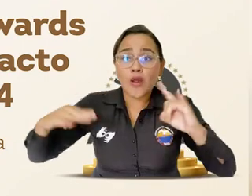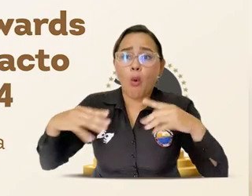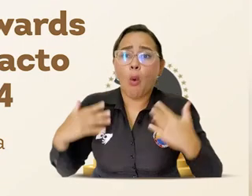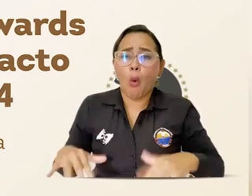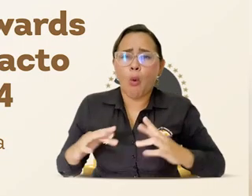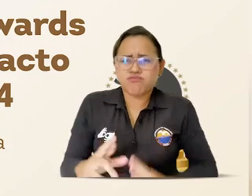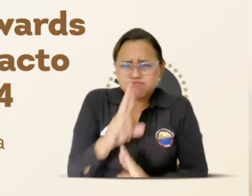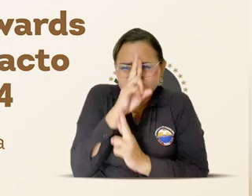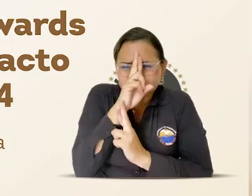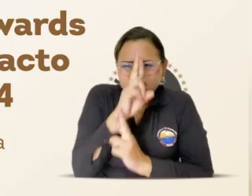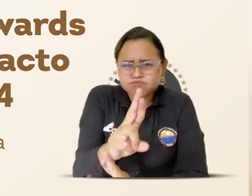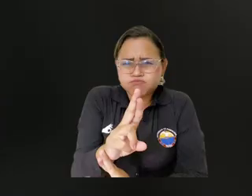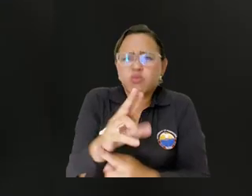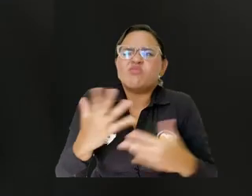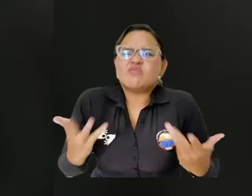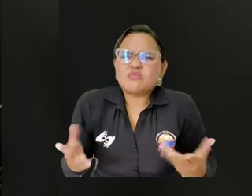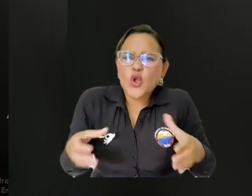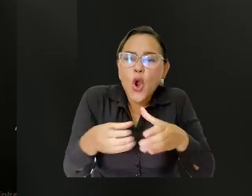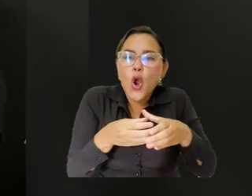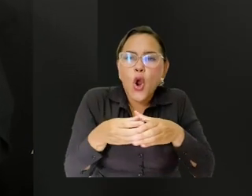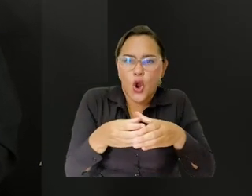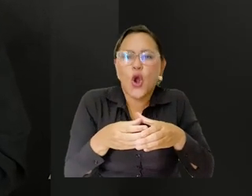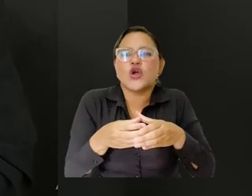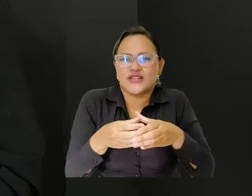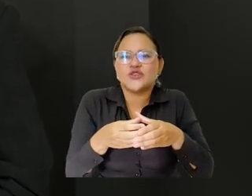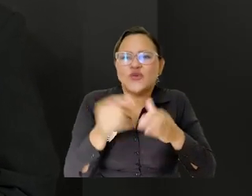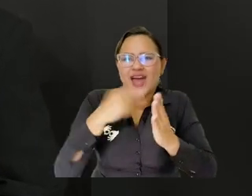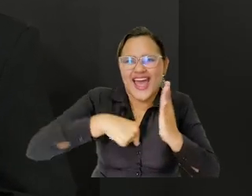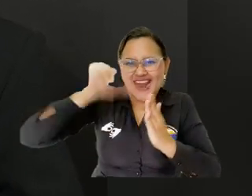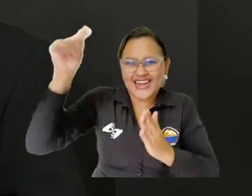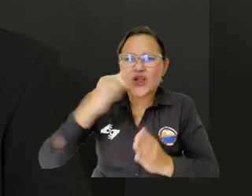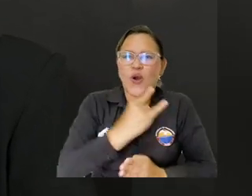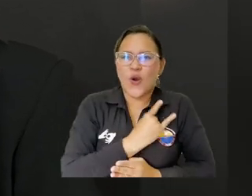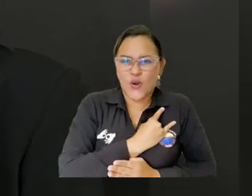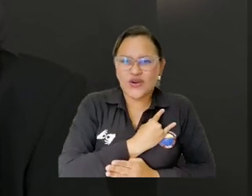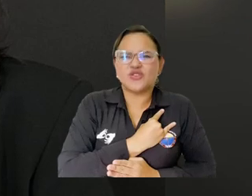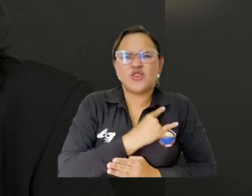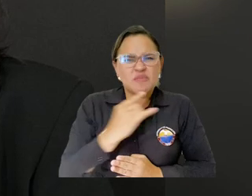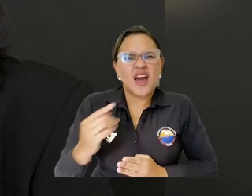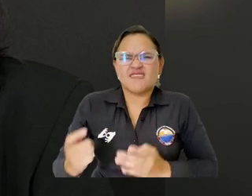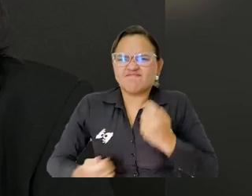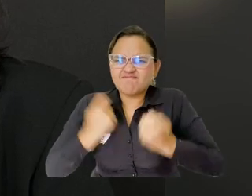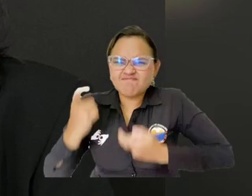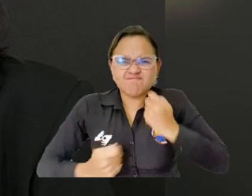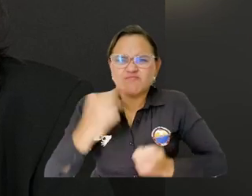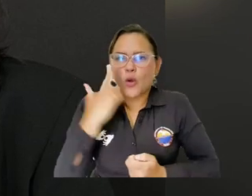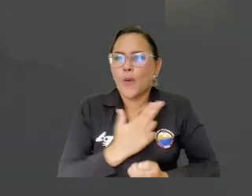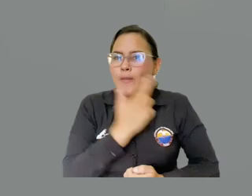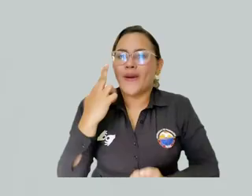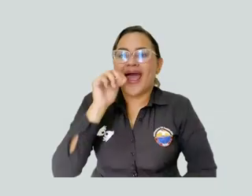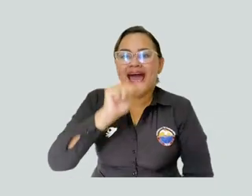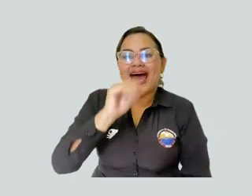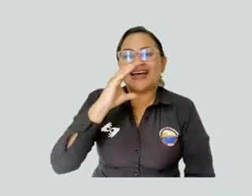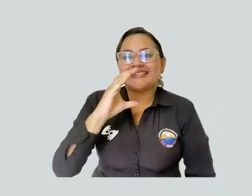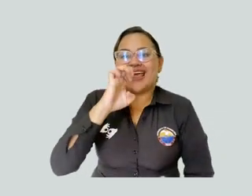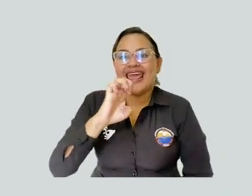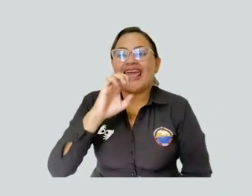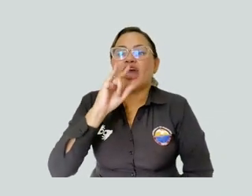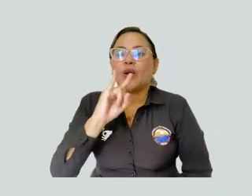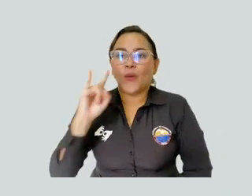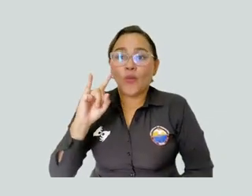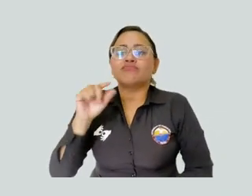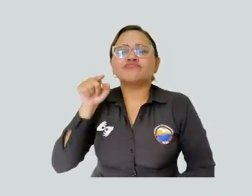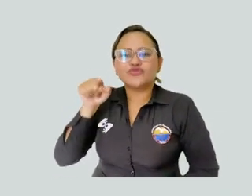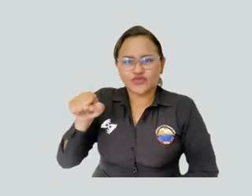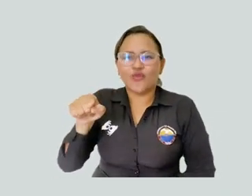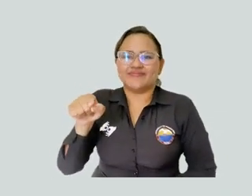quien recibió este galardón de parte del Consejo de Acreditación para Universidades Emprendedoras y Comprometidas, ACEEU, por